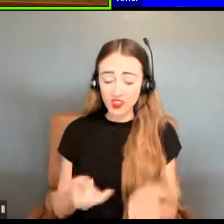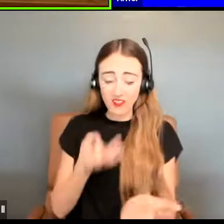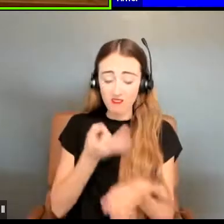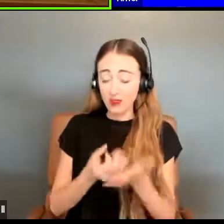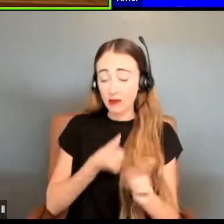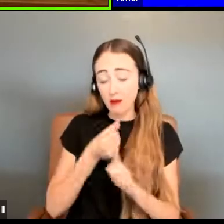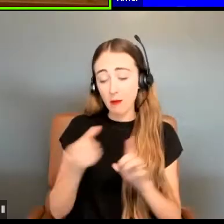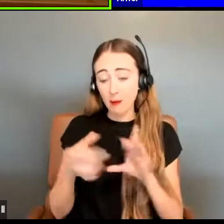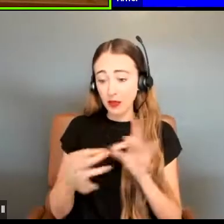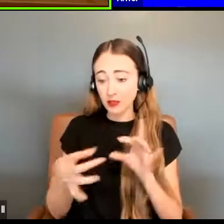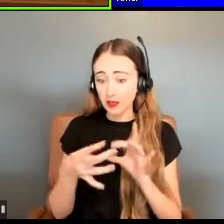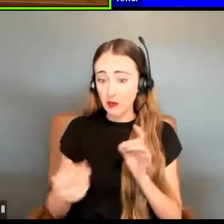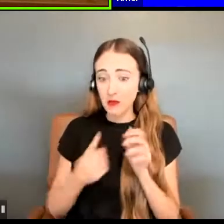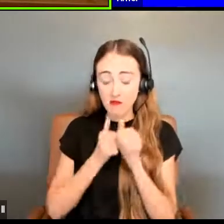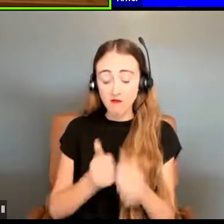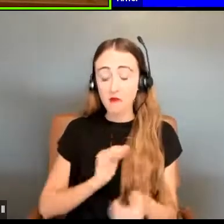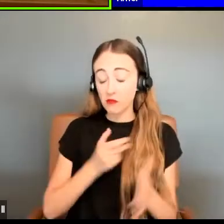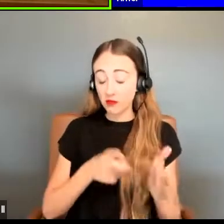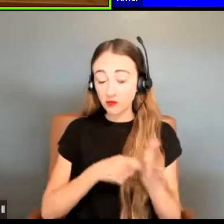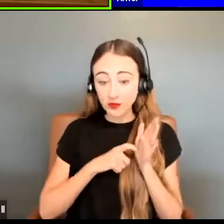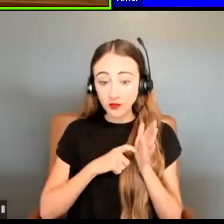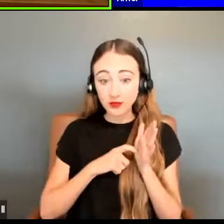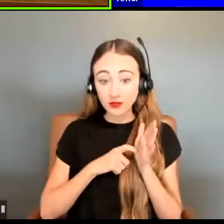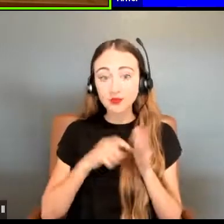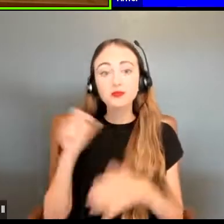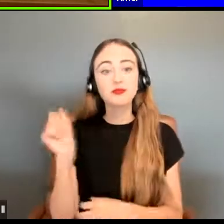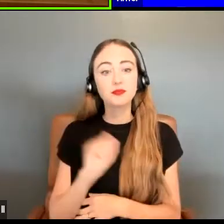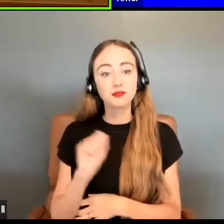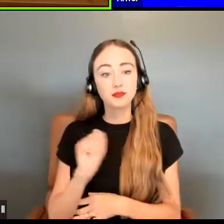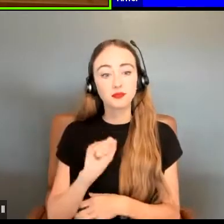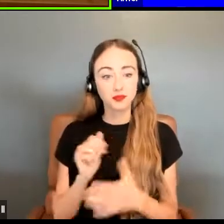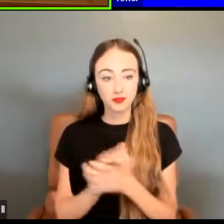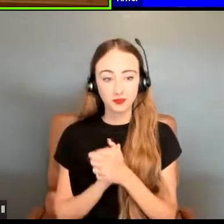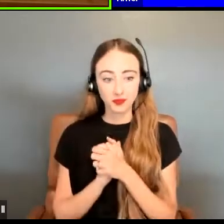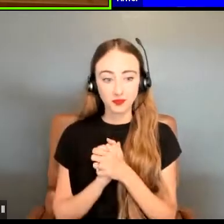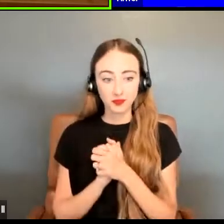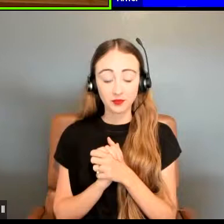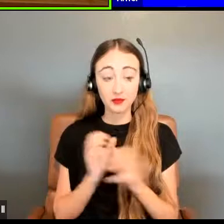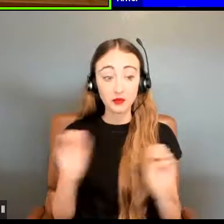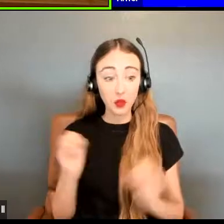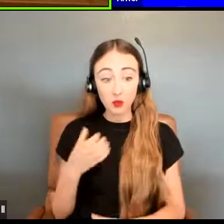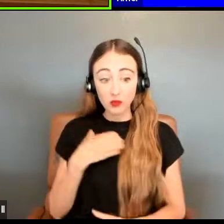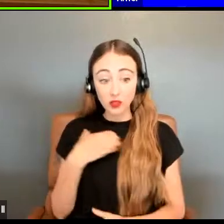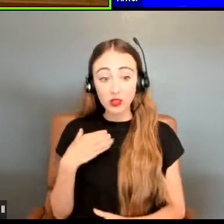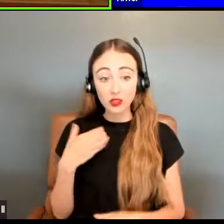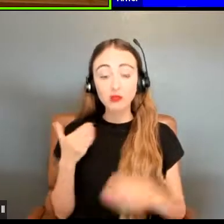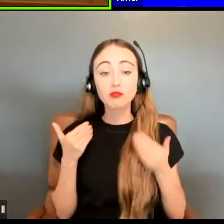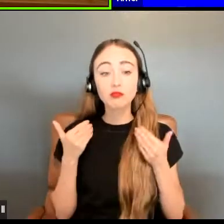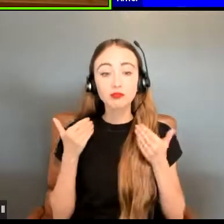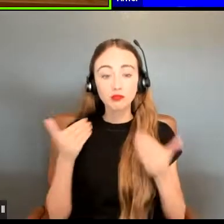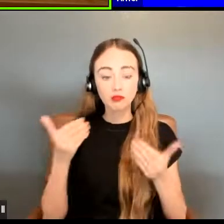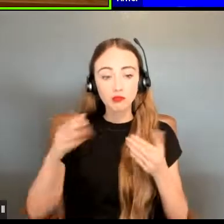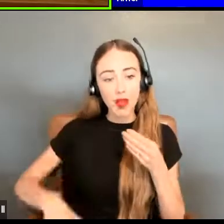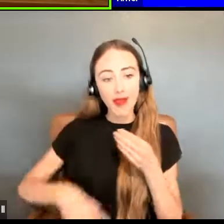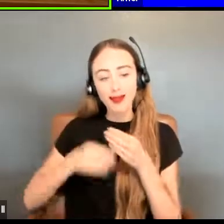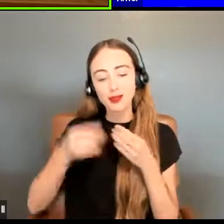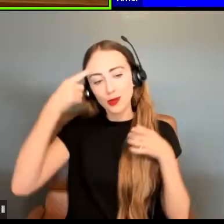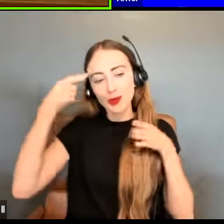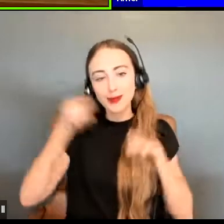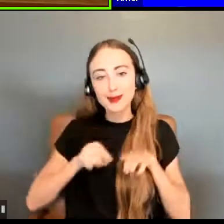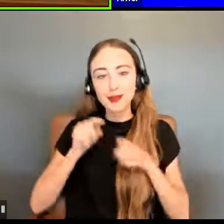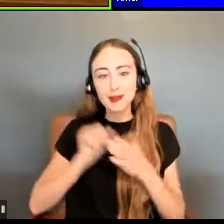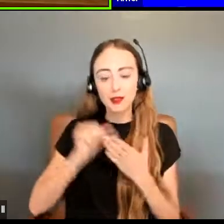statement for each comply with council requirements? Yes, they do. Without objection, these measures will be placed on the consent agenda